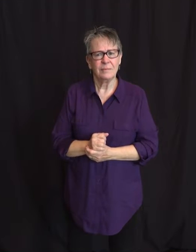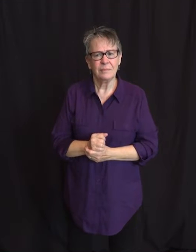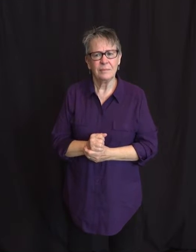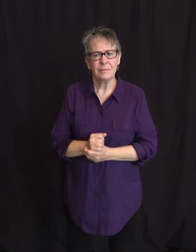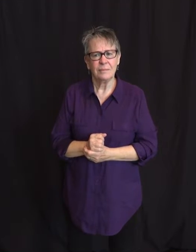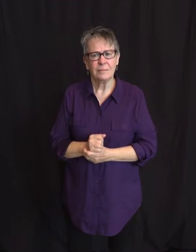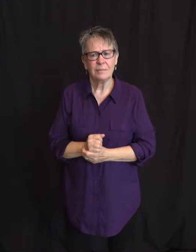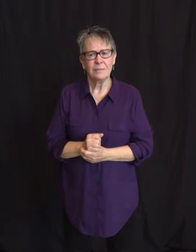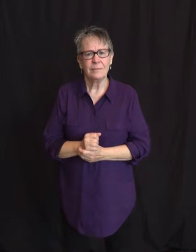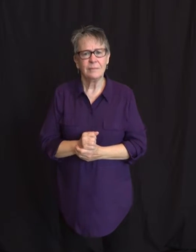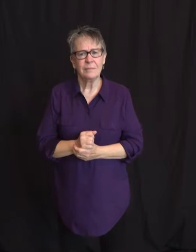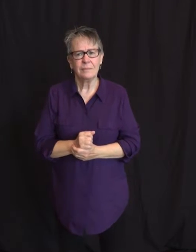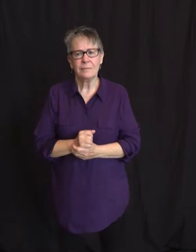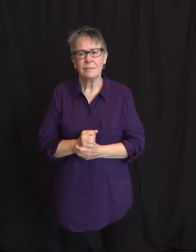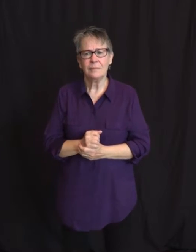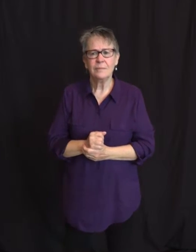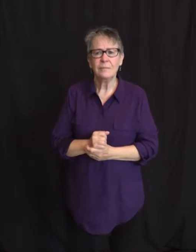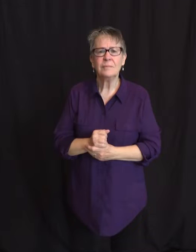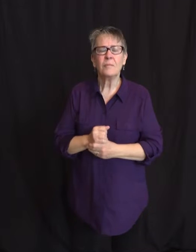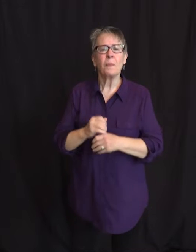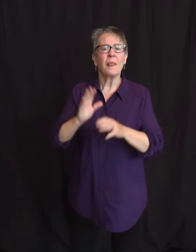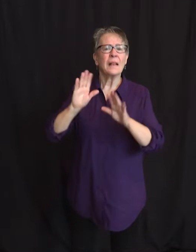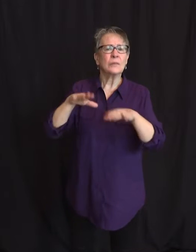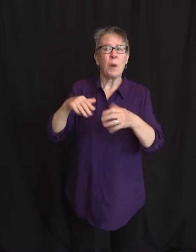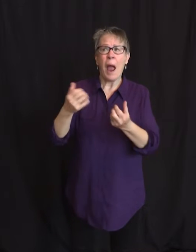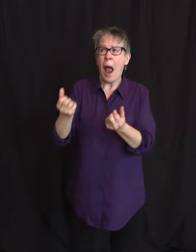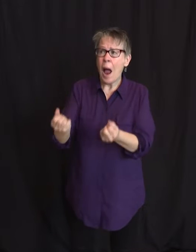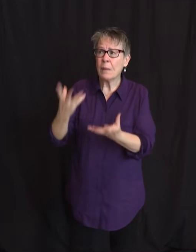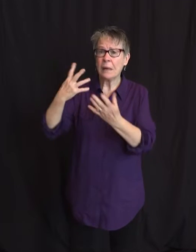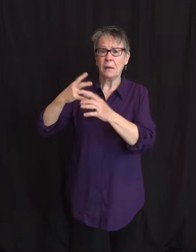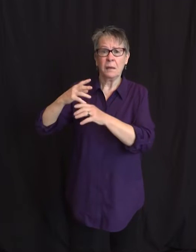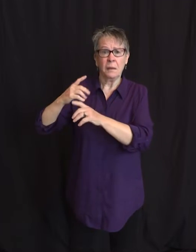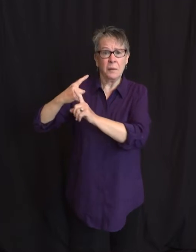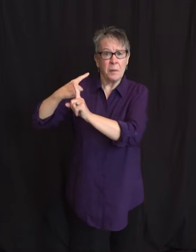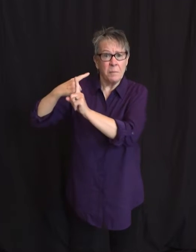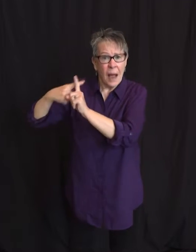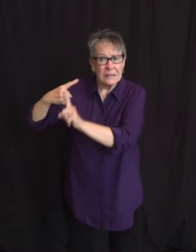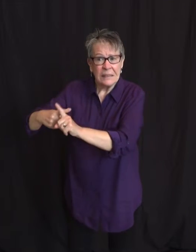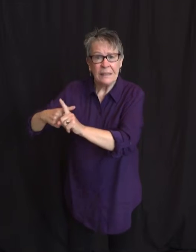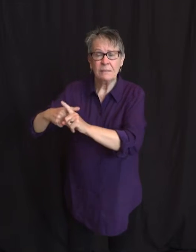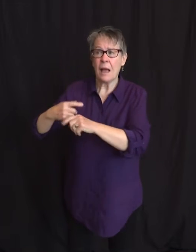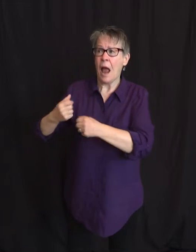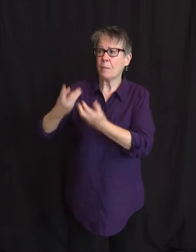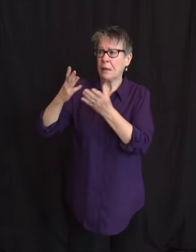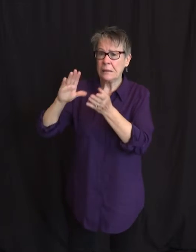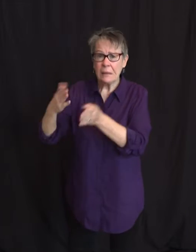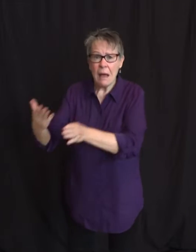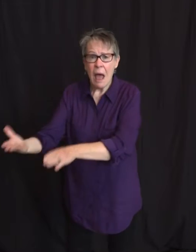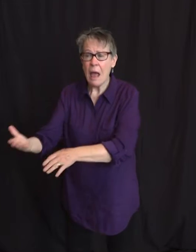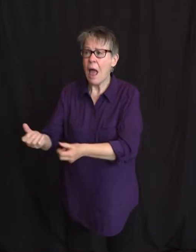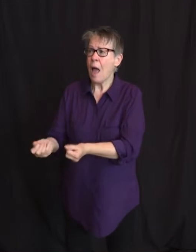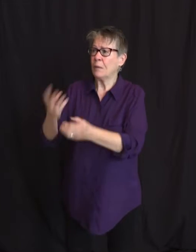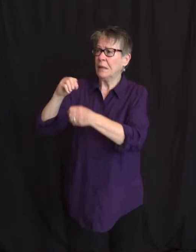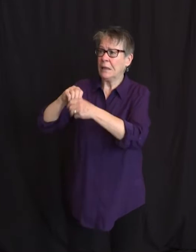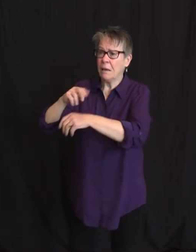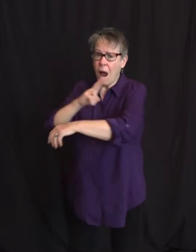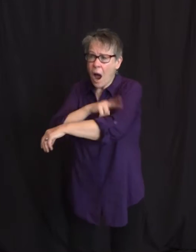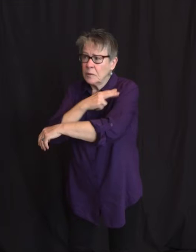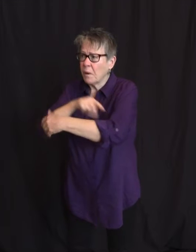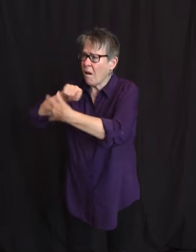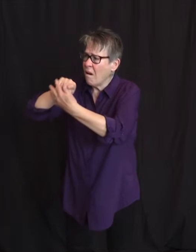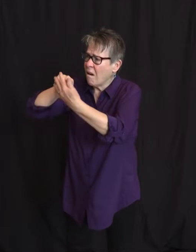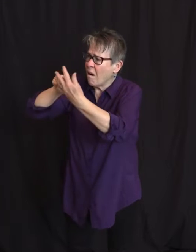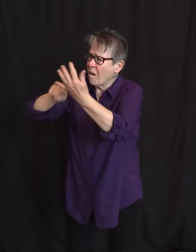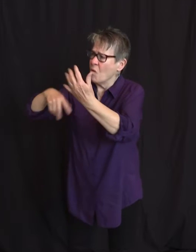have lost. I think that New Jerseyans understand we cannot just